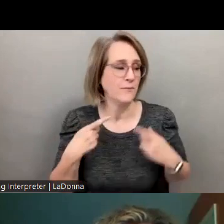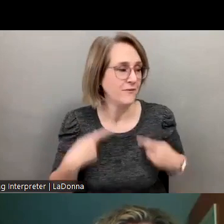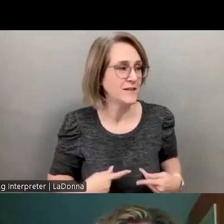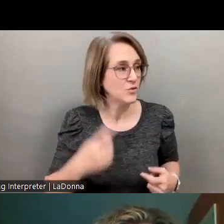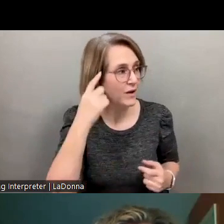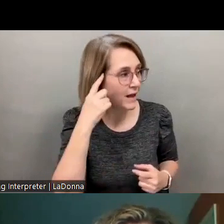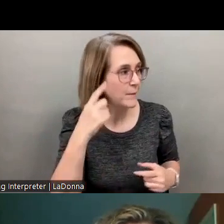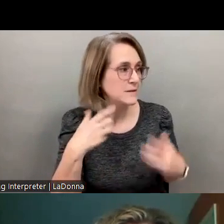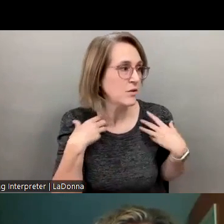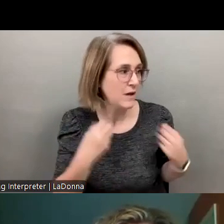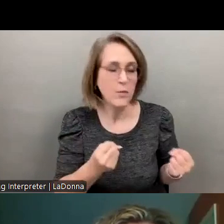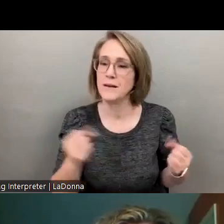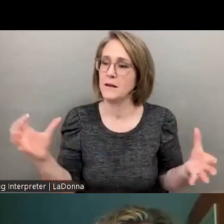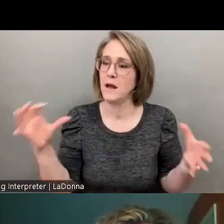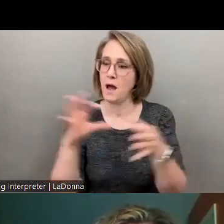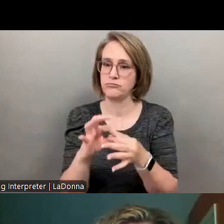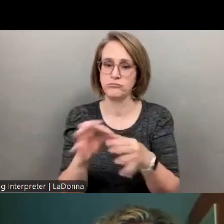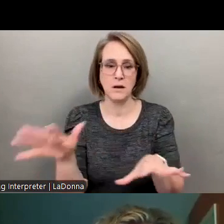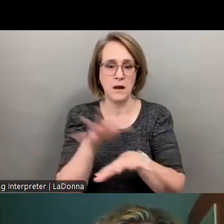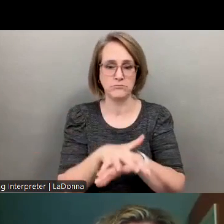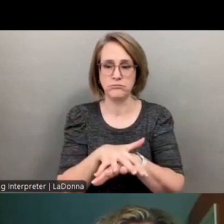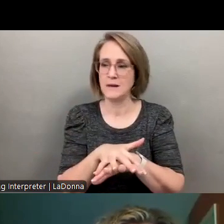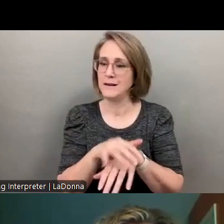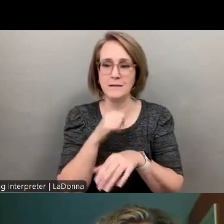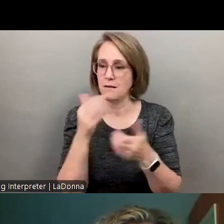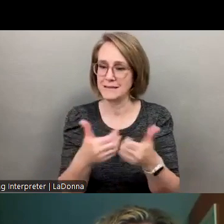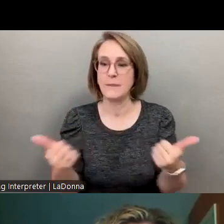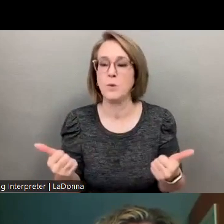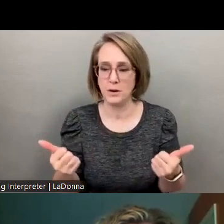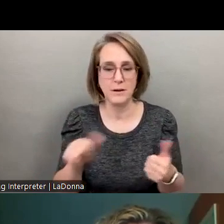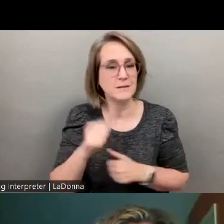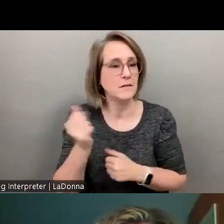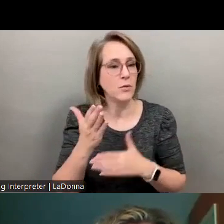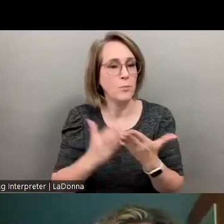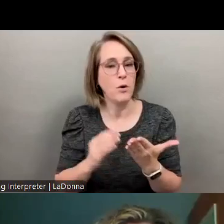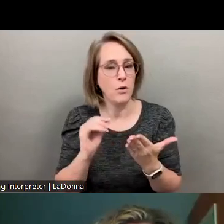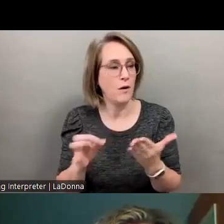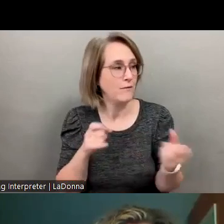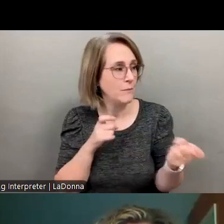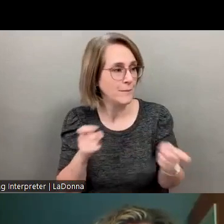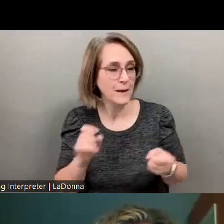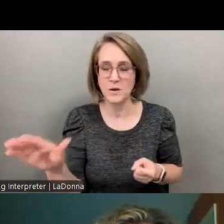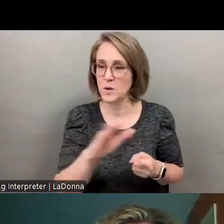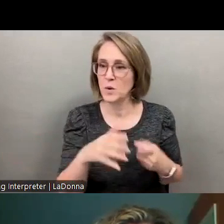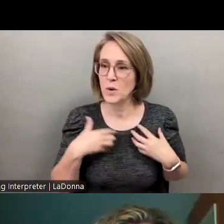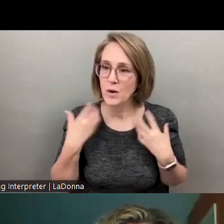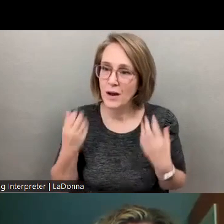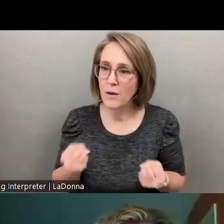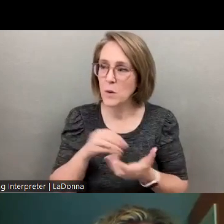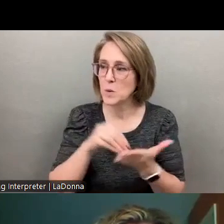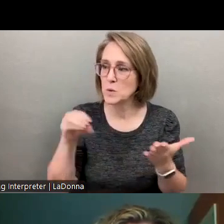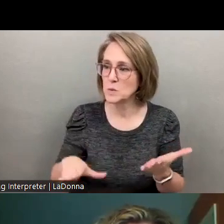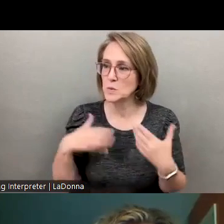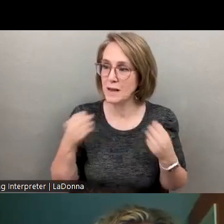health education, and think of integrating it fully as just another part of managing people's health, managing students' health